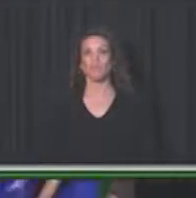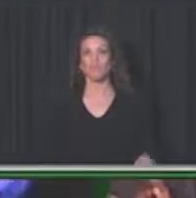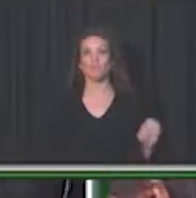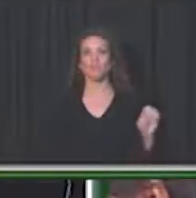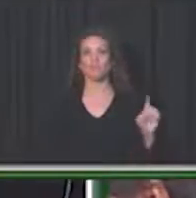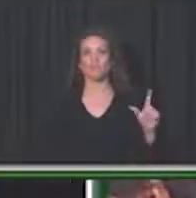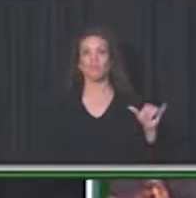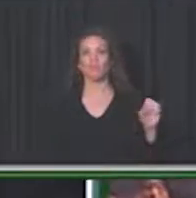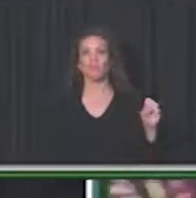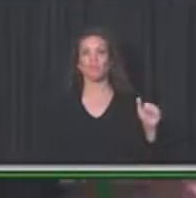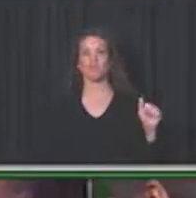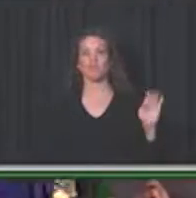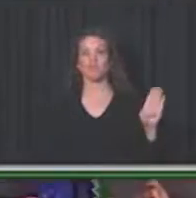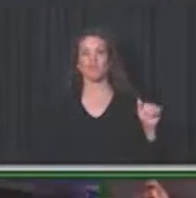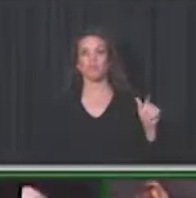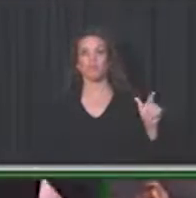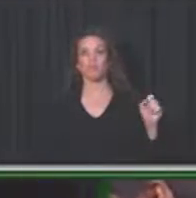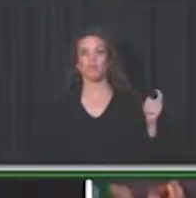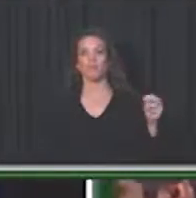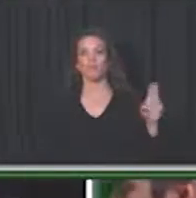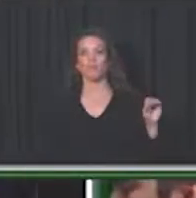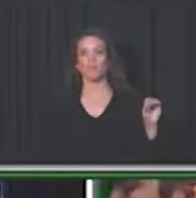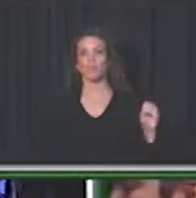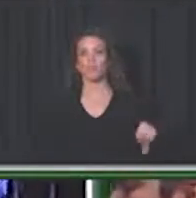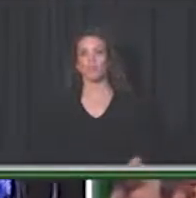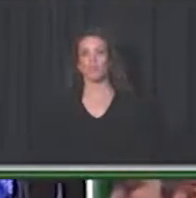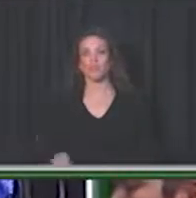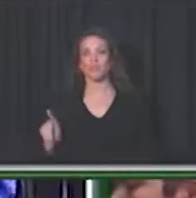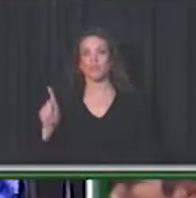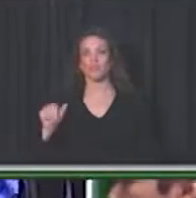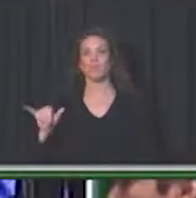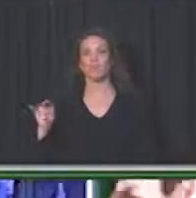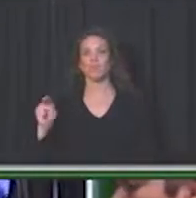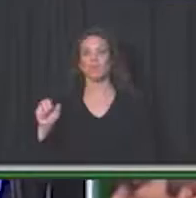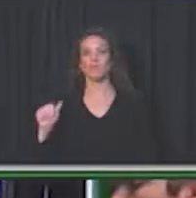Elisa Ballesteros. Dana Dowdy.